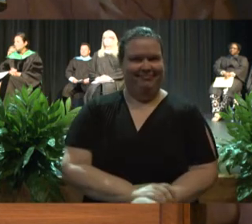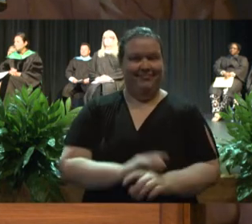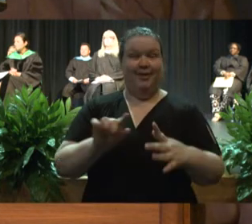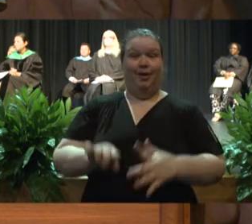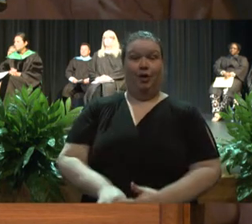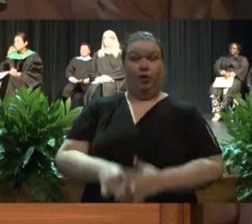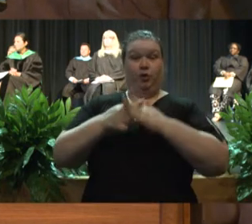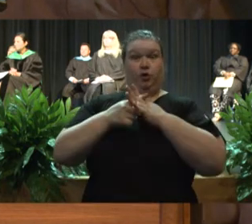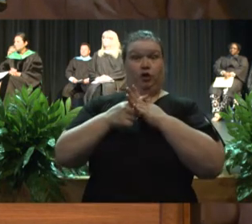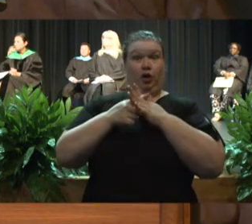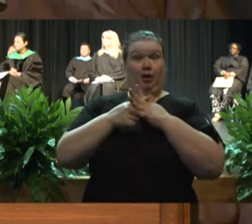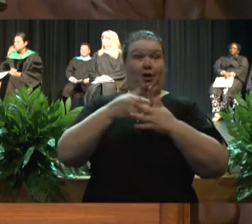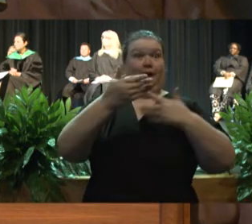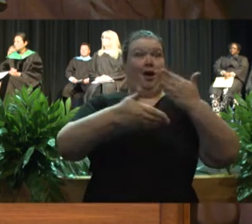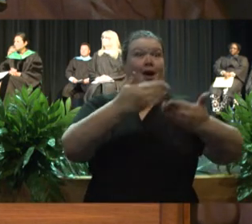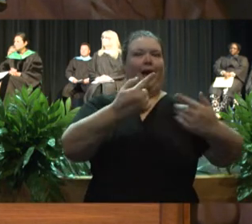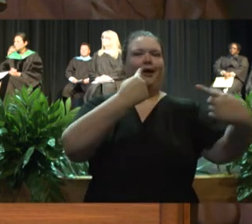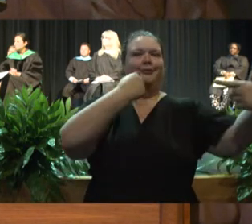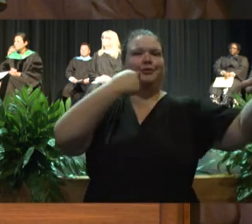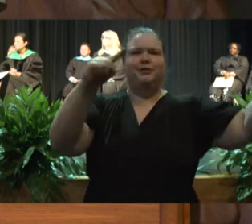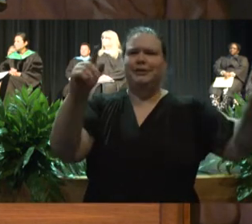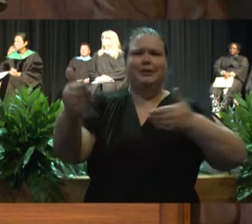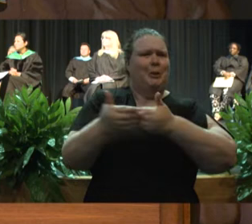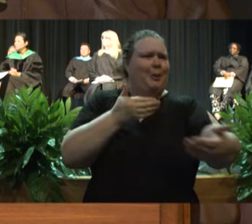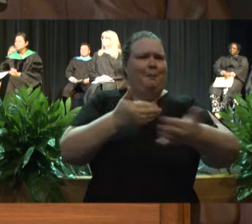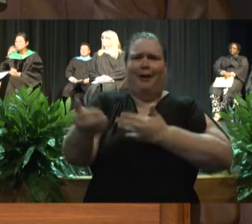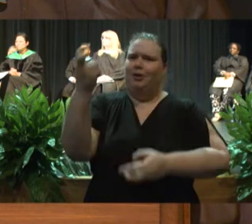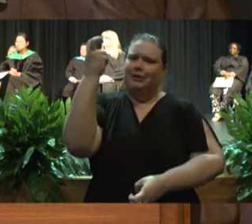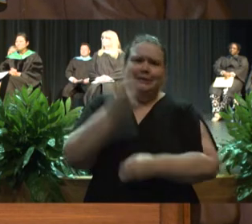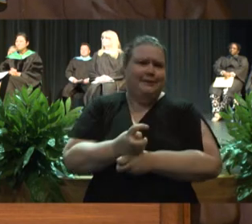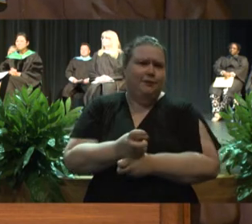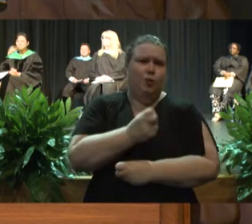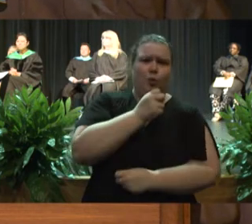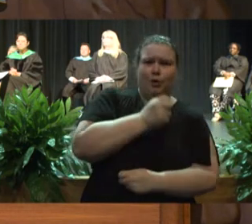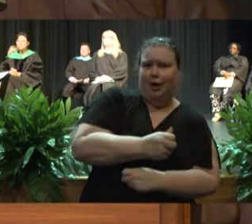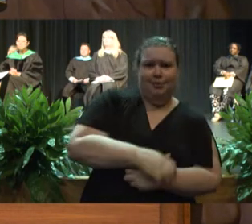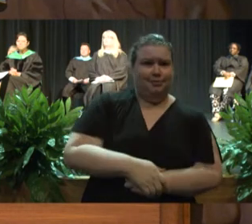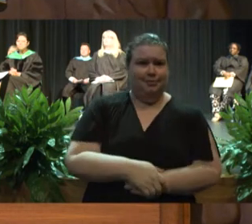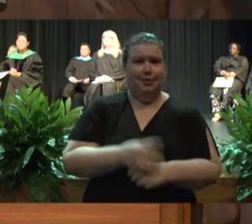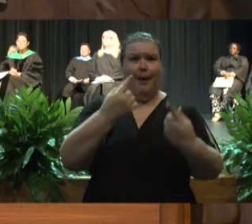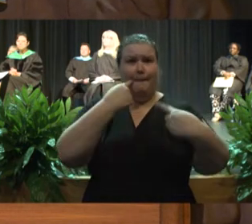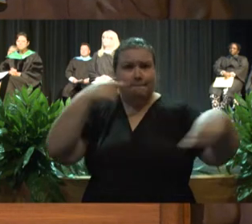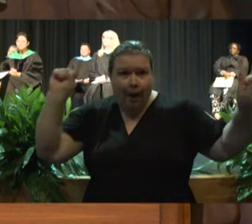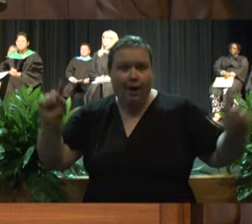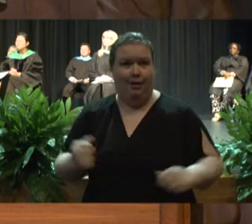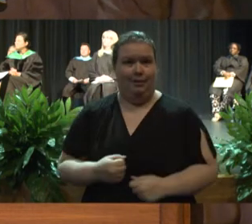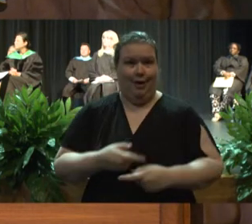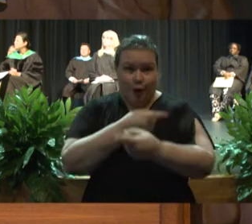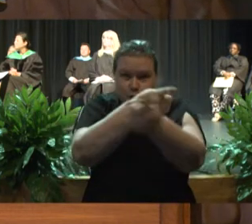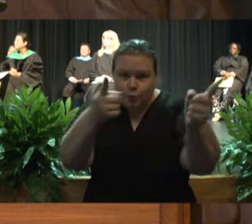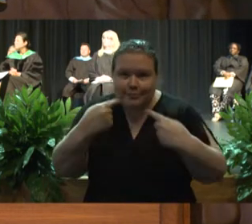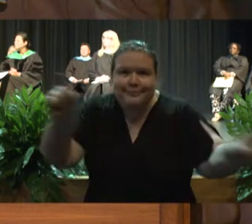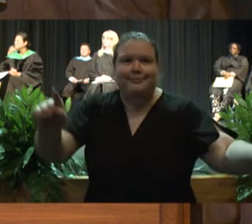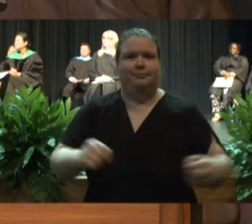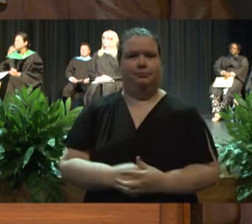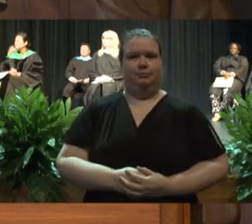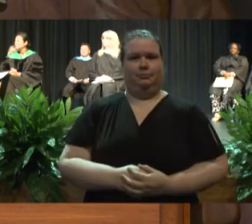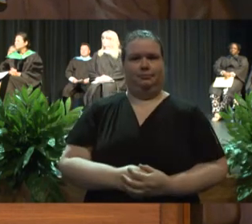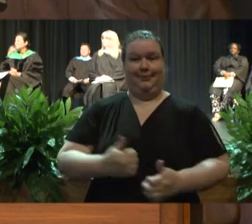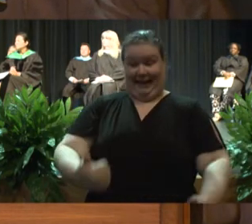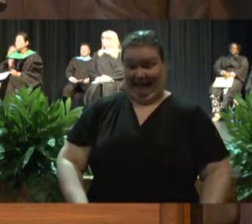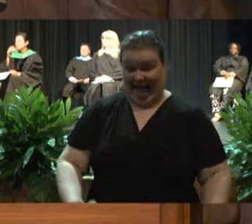finished regardless of how hard it was. You did it, guys. In life, always remember